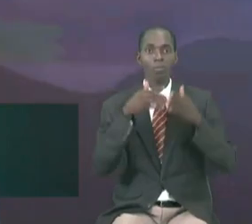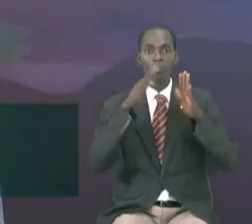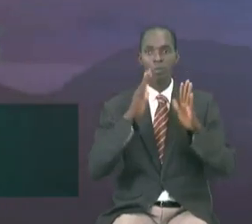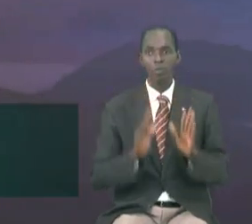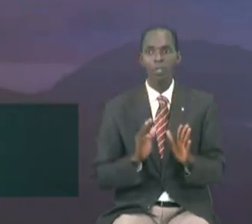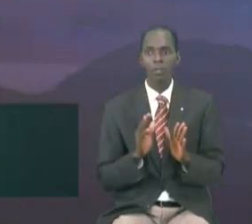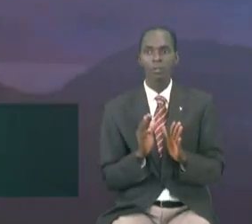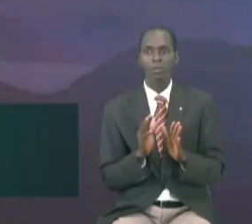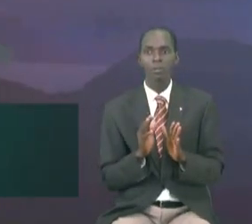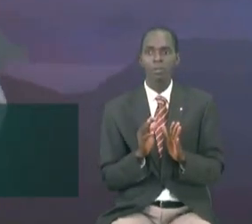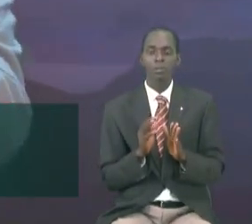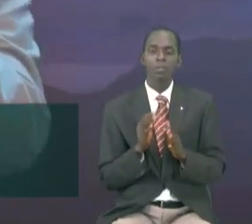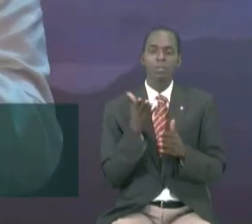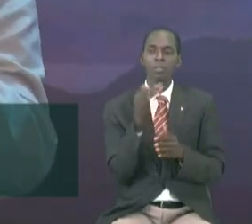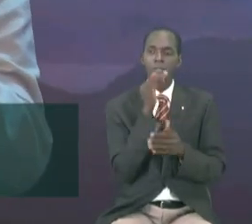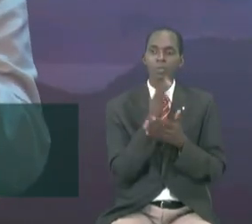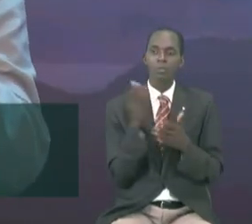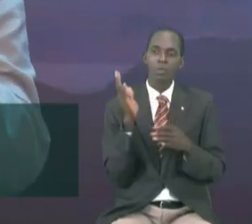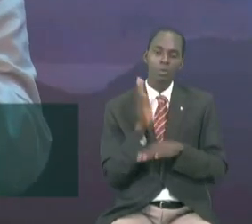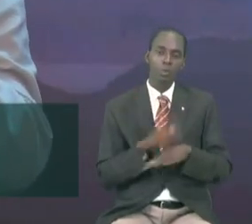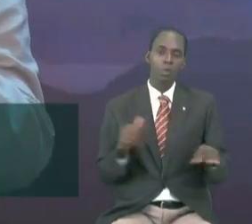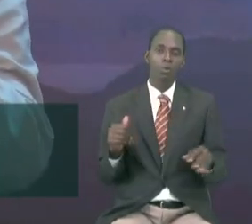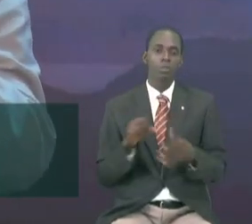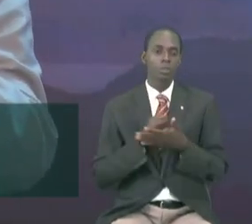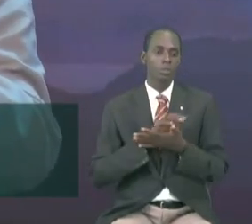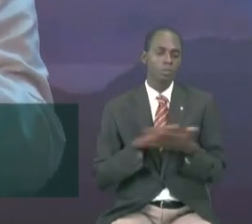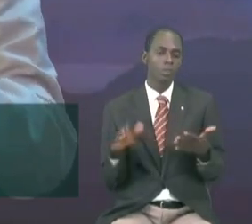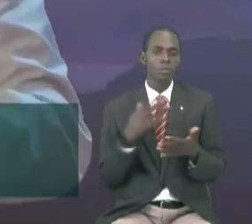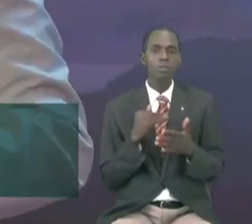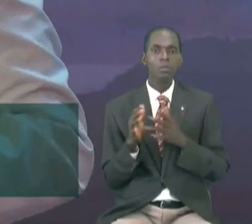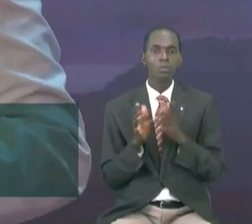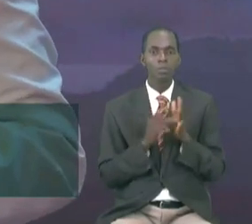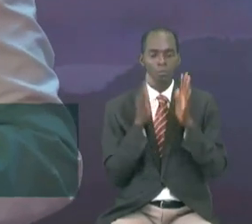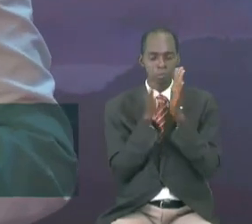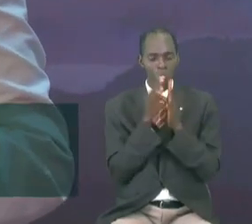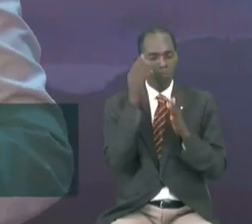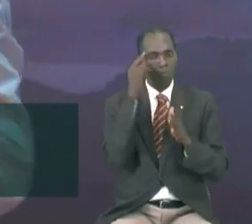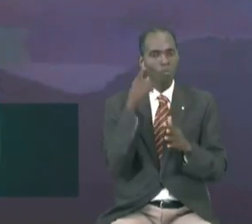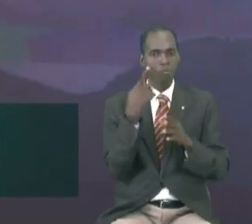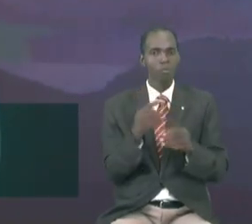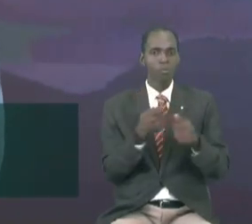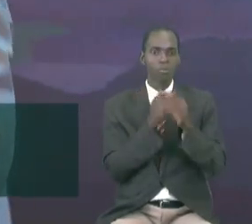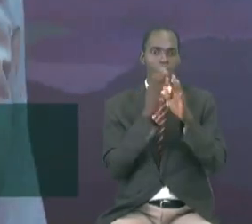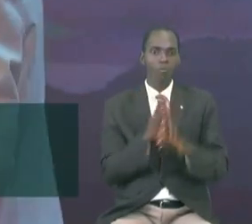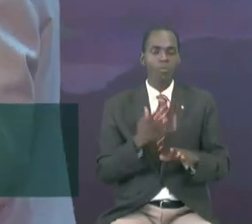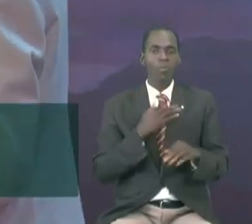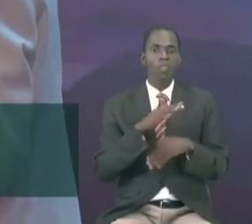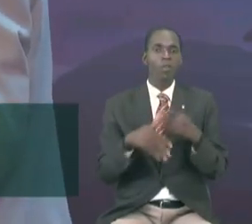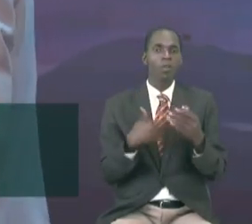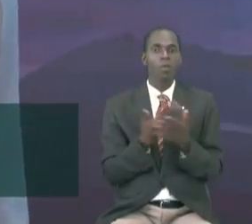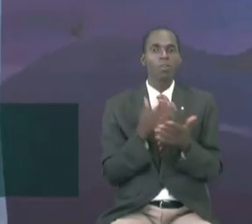disciples and all that will follow, sanctify them through thy truth, thy word is truth. When